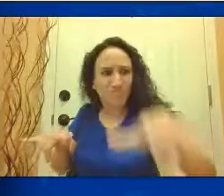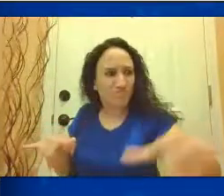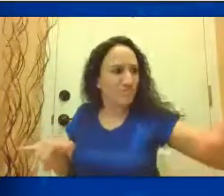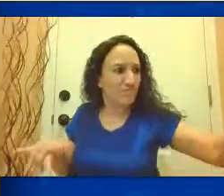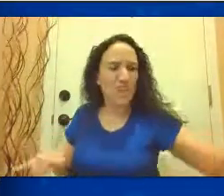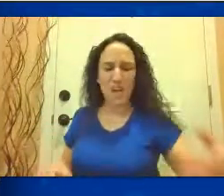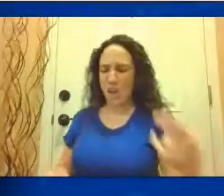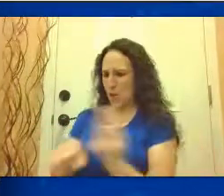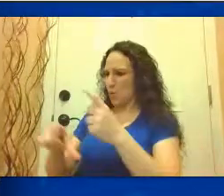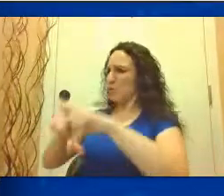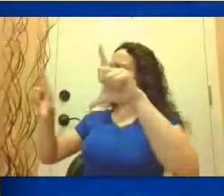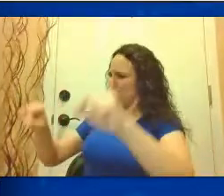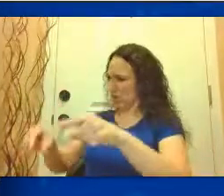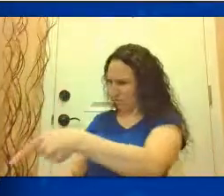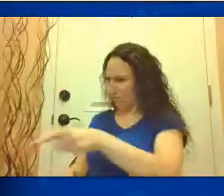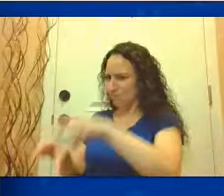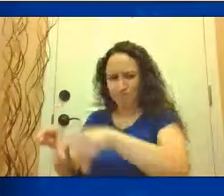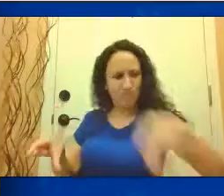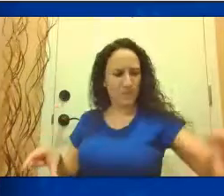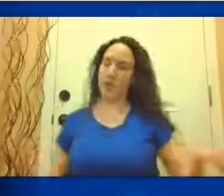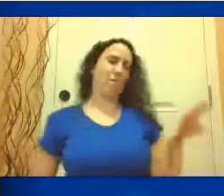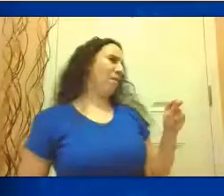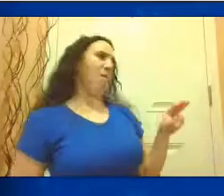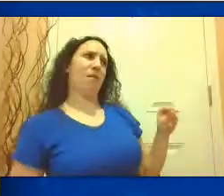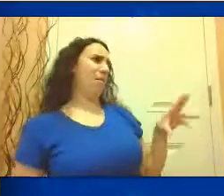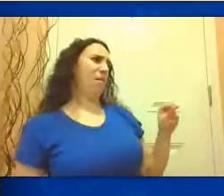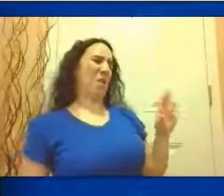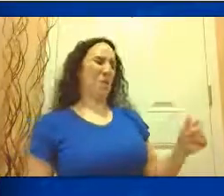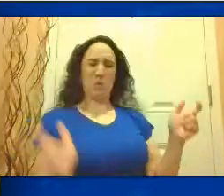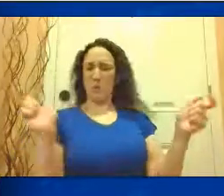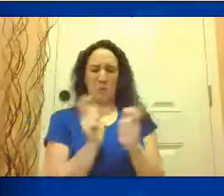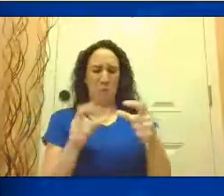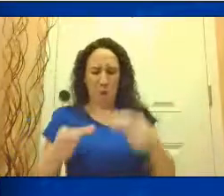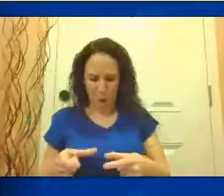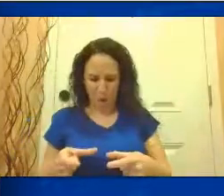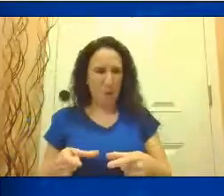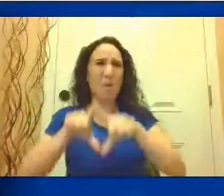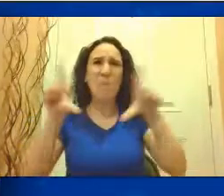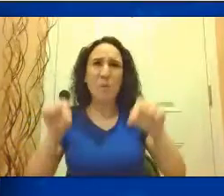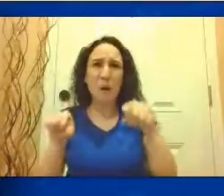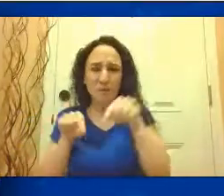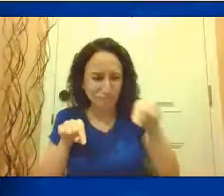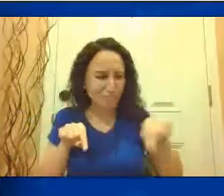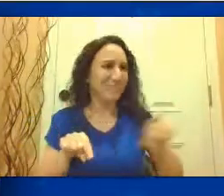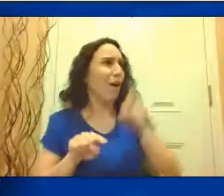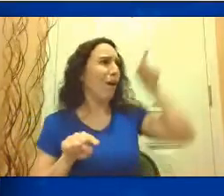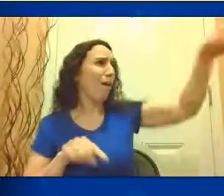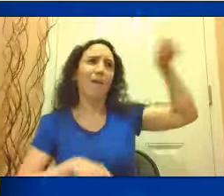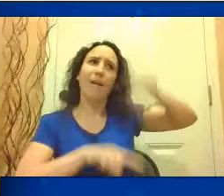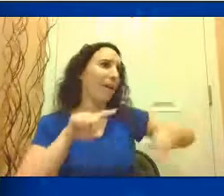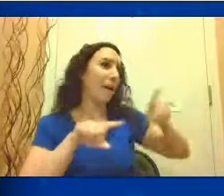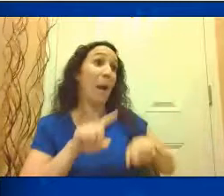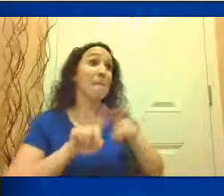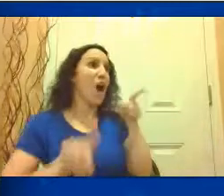just use your bricks there? Oh, no. A brick is too small to measure something that long. But